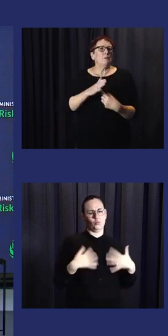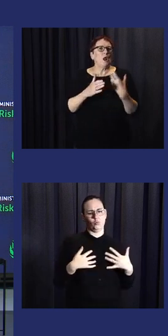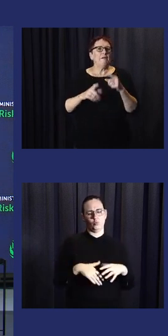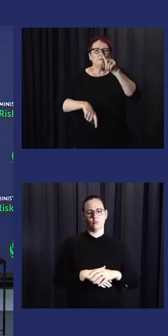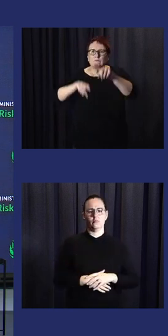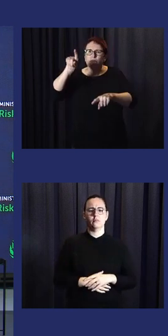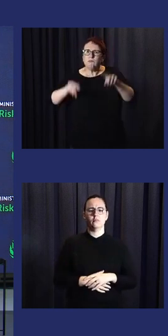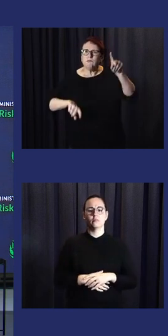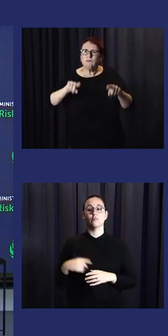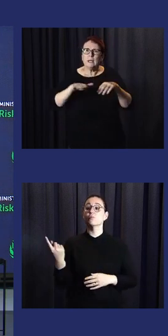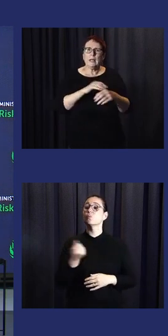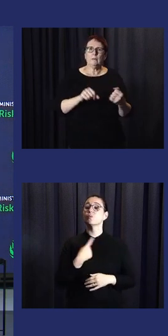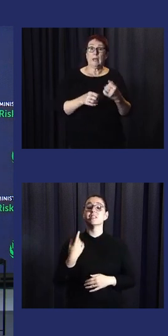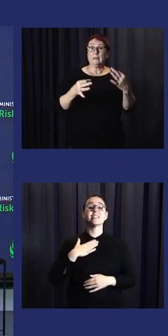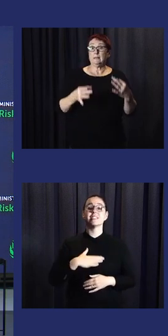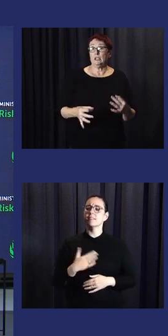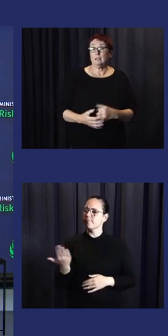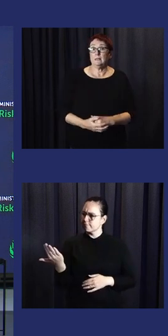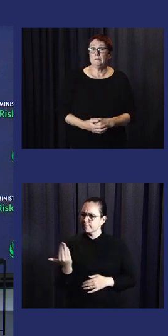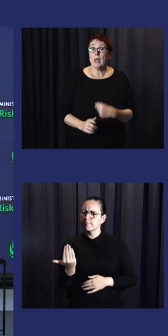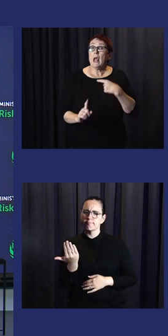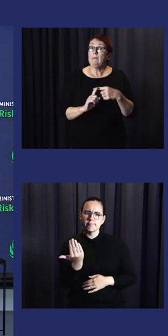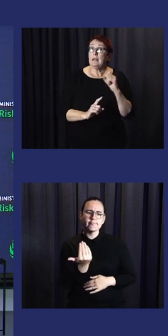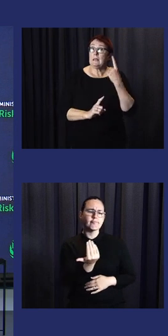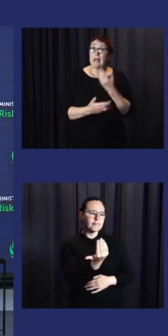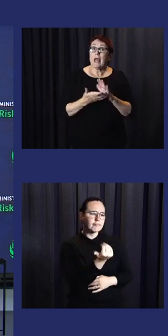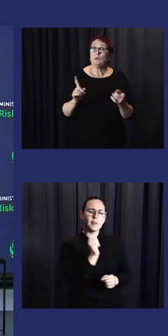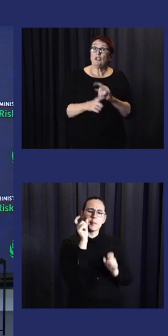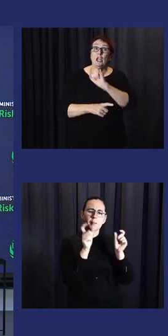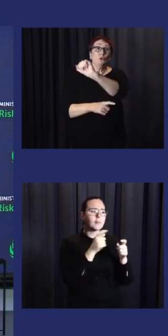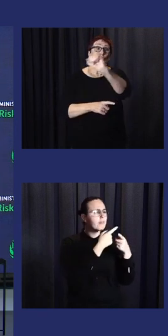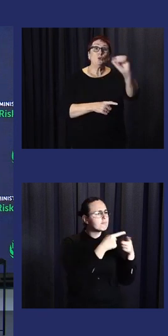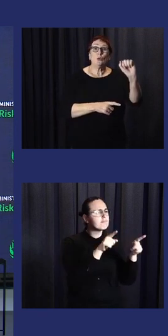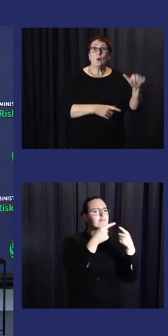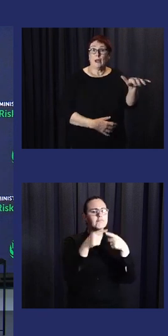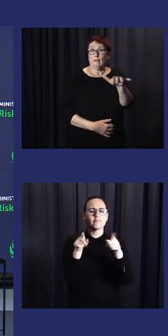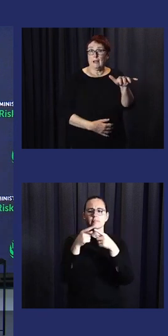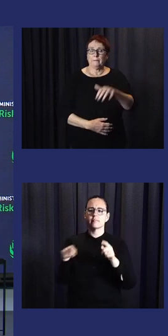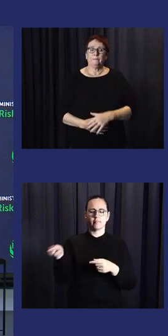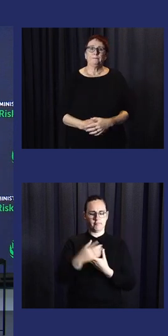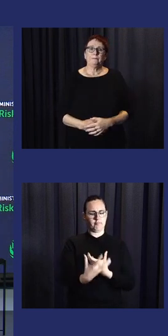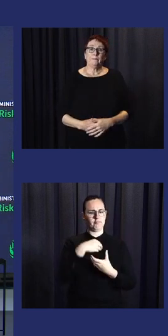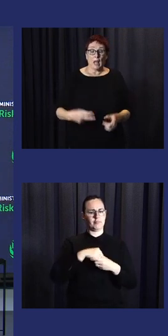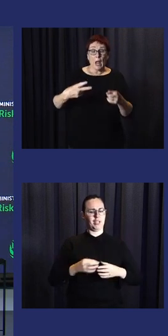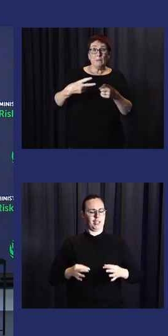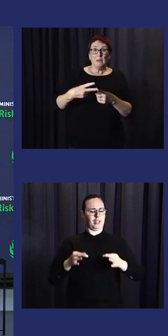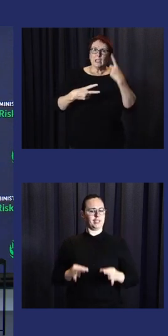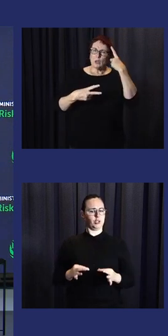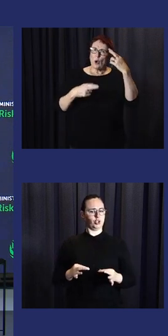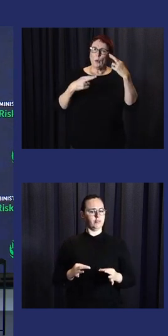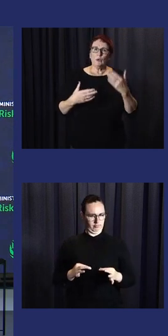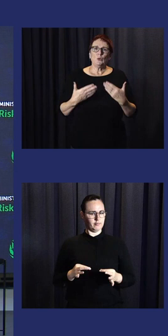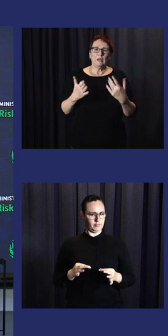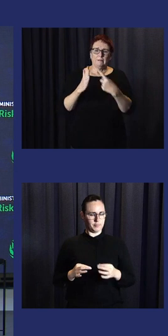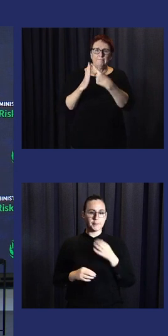reduction, decision-making and what you can do to change that in your workplace, as well as some key recommendations to support policymakers